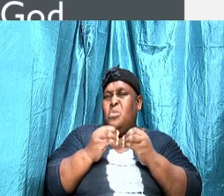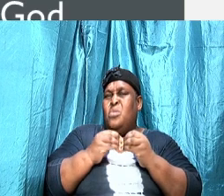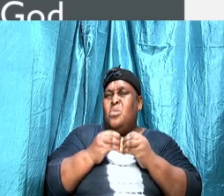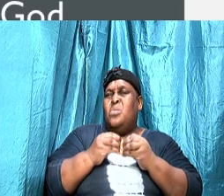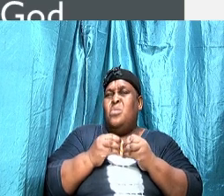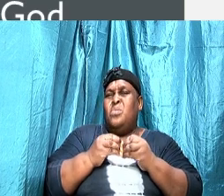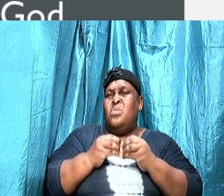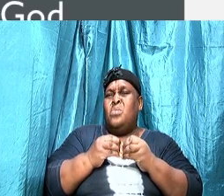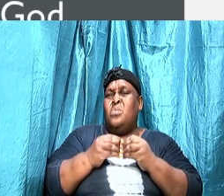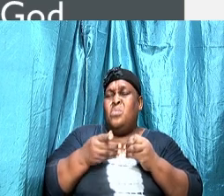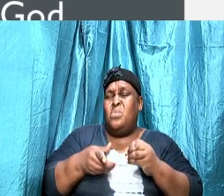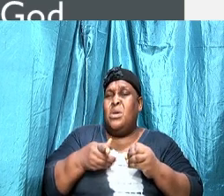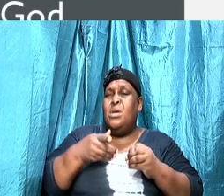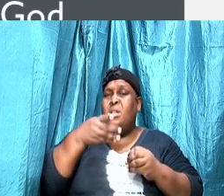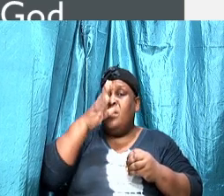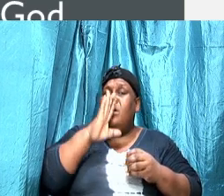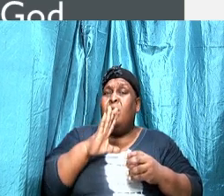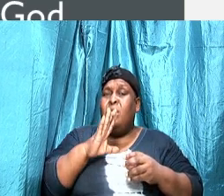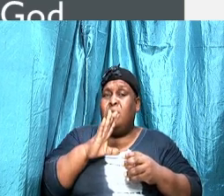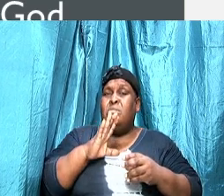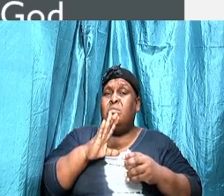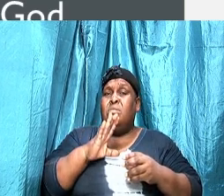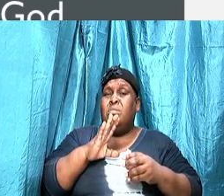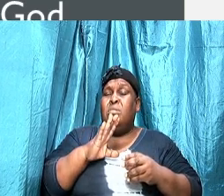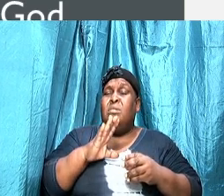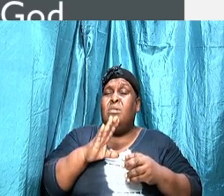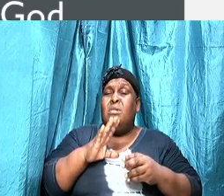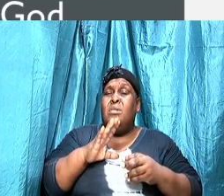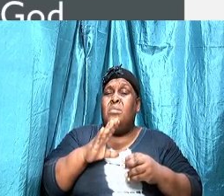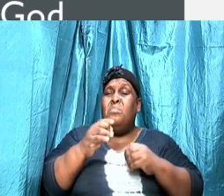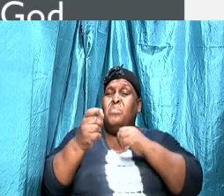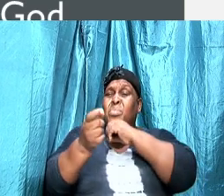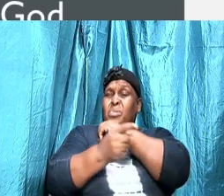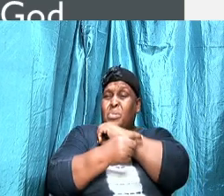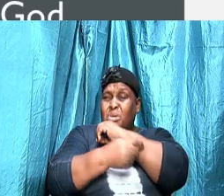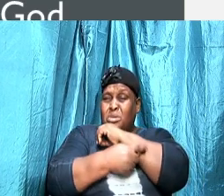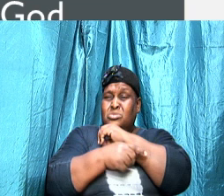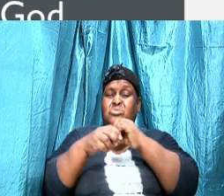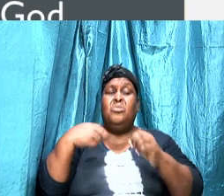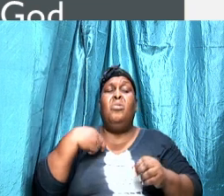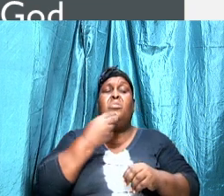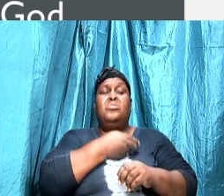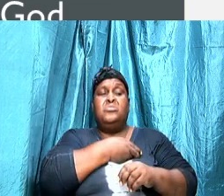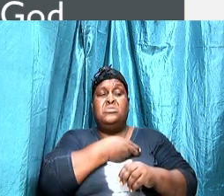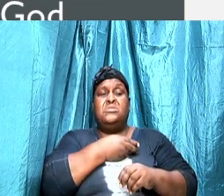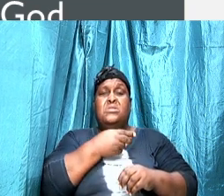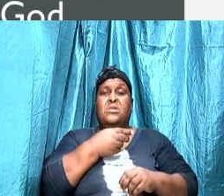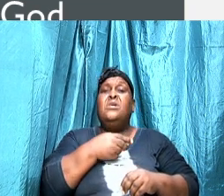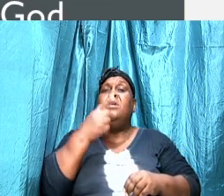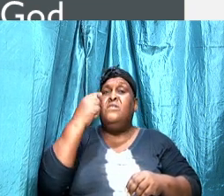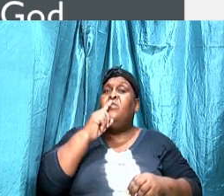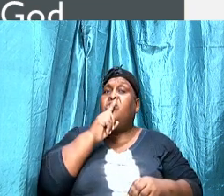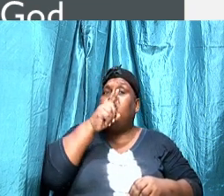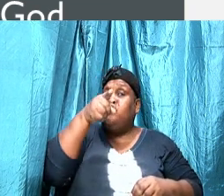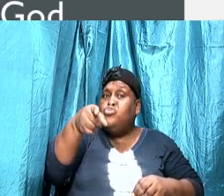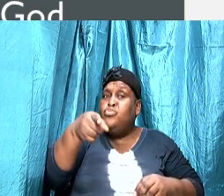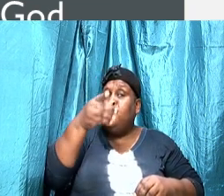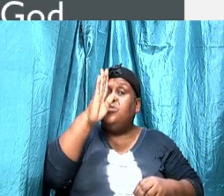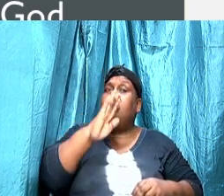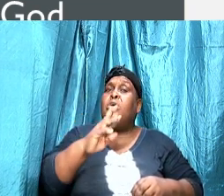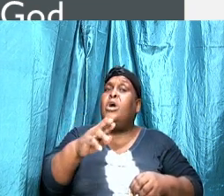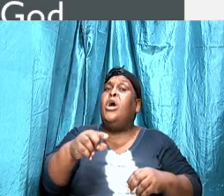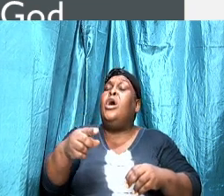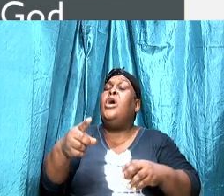he hold us accountable for the truth that he has revealed to